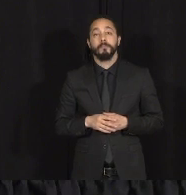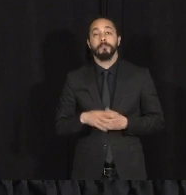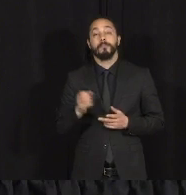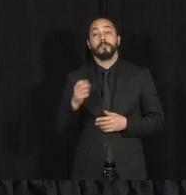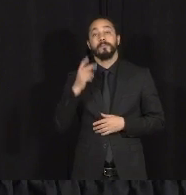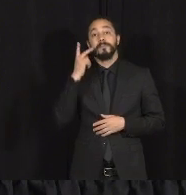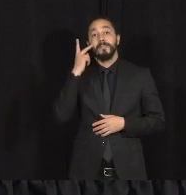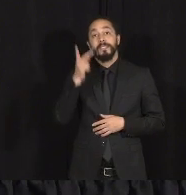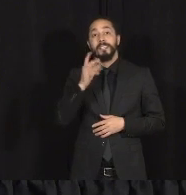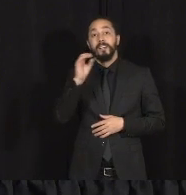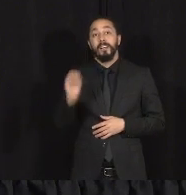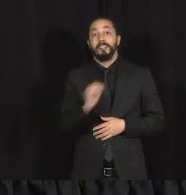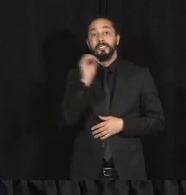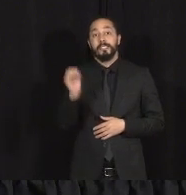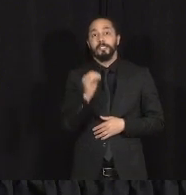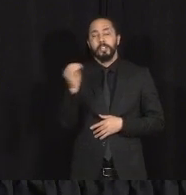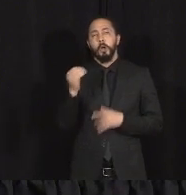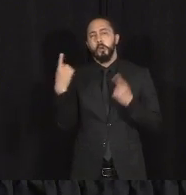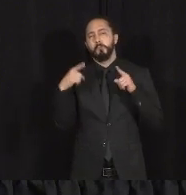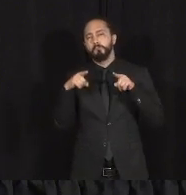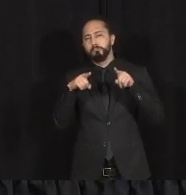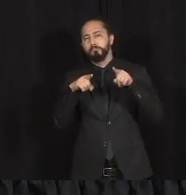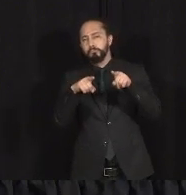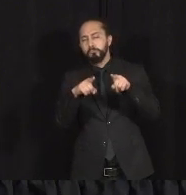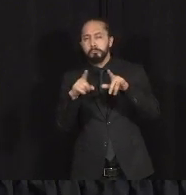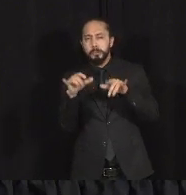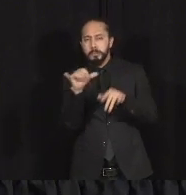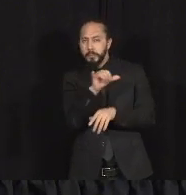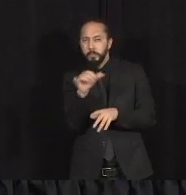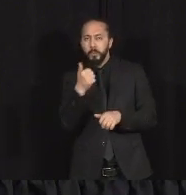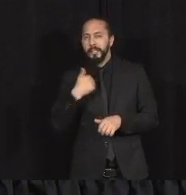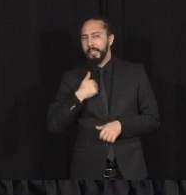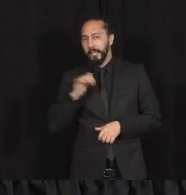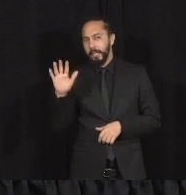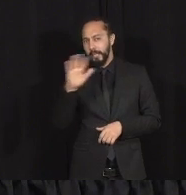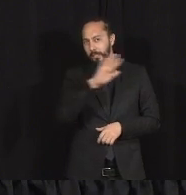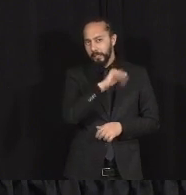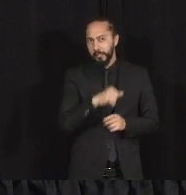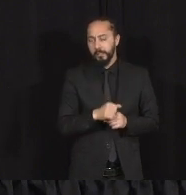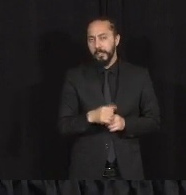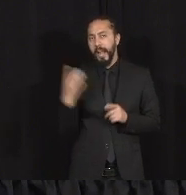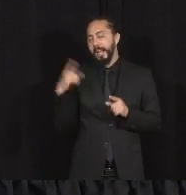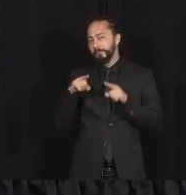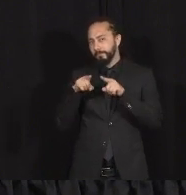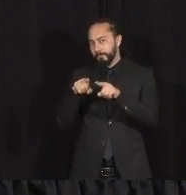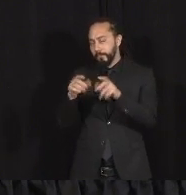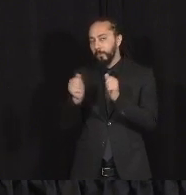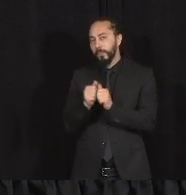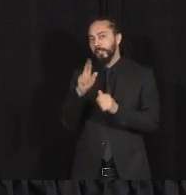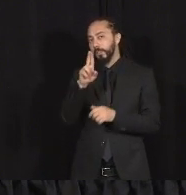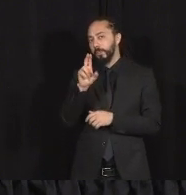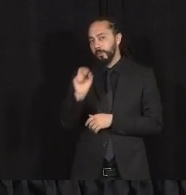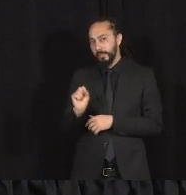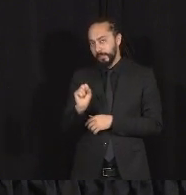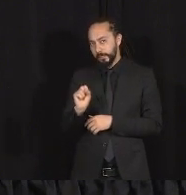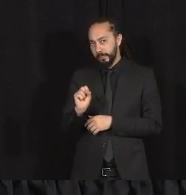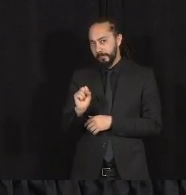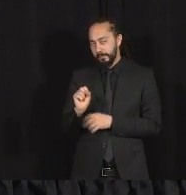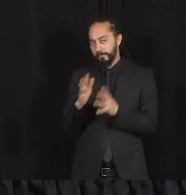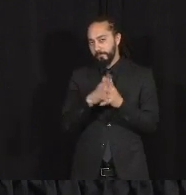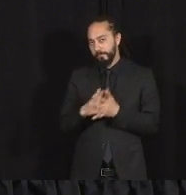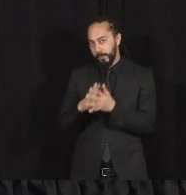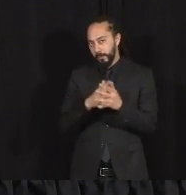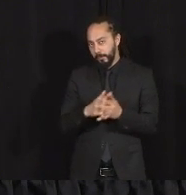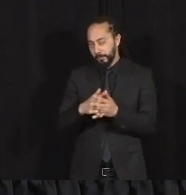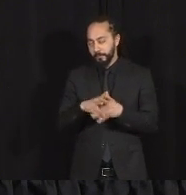Canada and to be roughly in line with the United States. But of course, once again, we